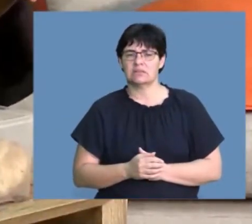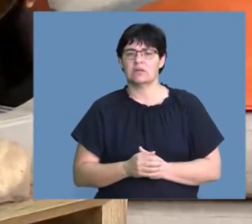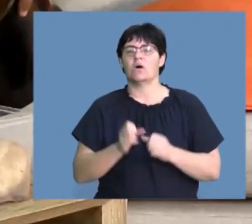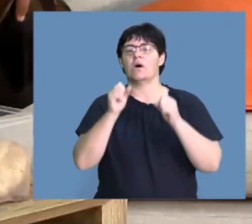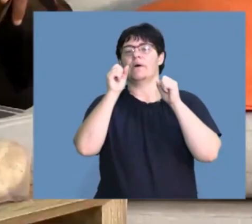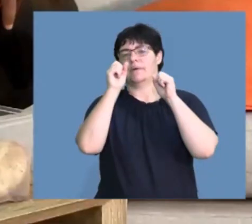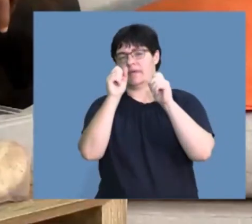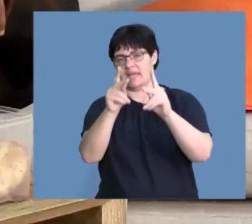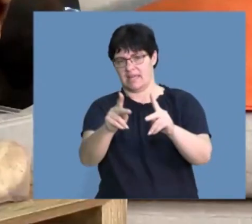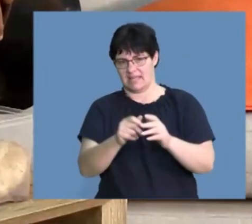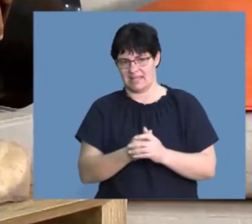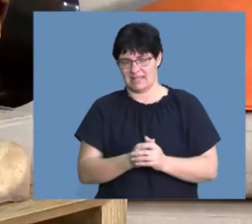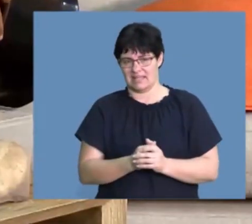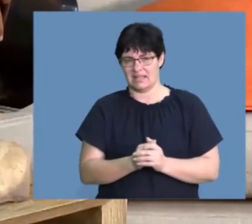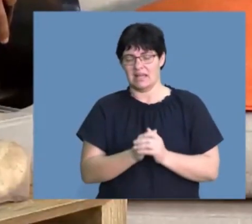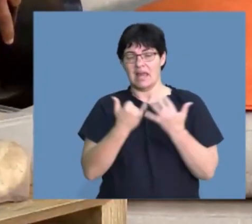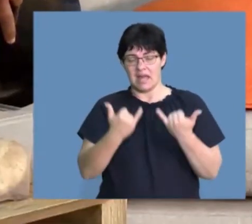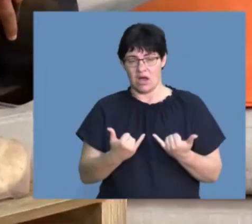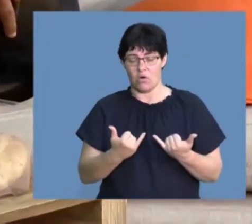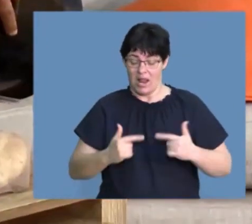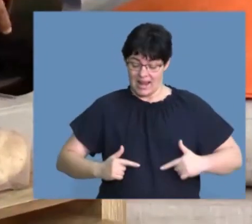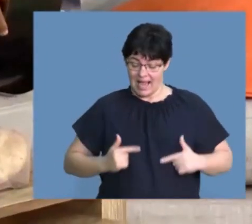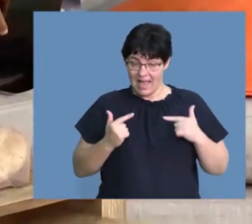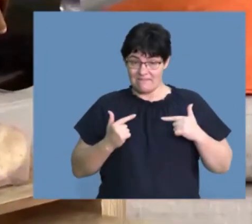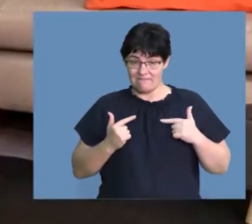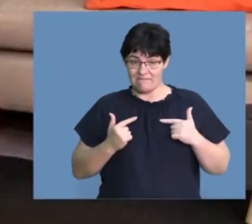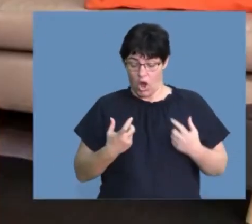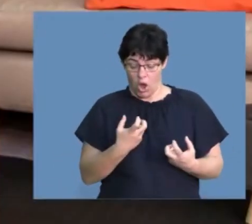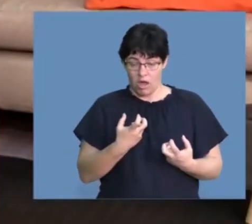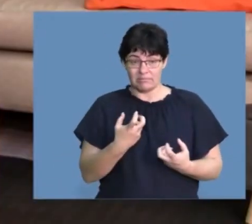Okay. So we're fitting in life.